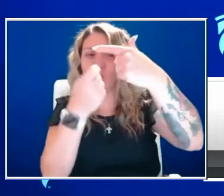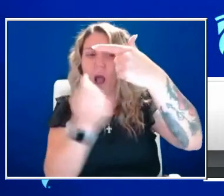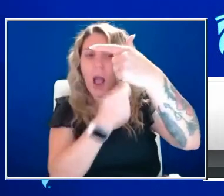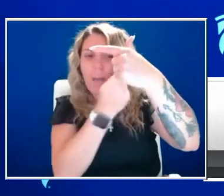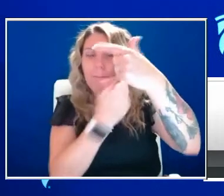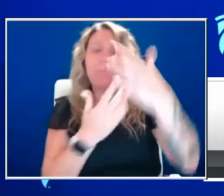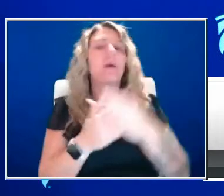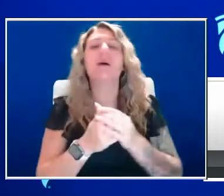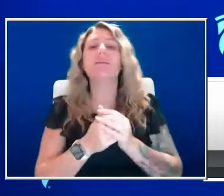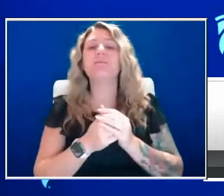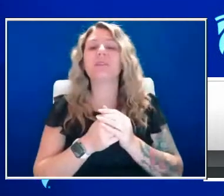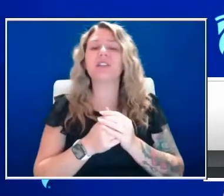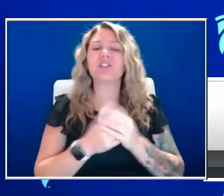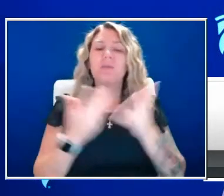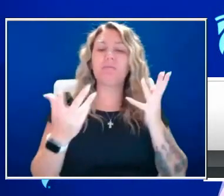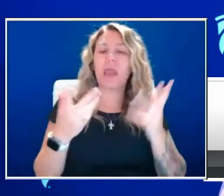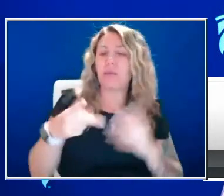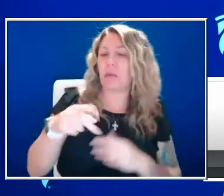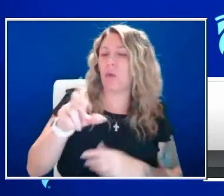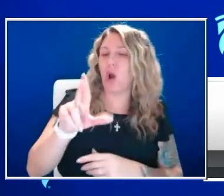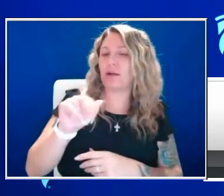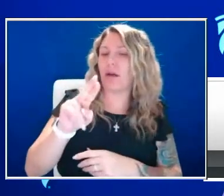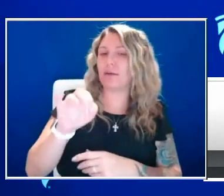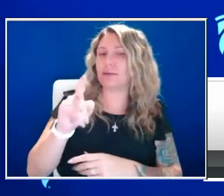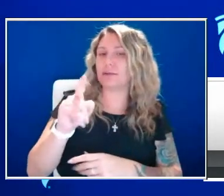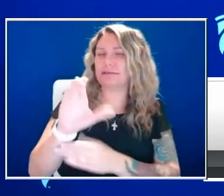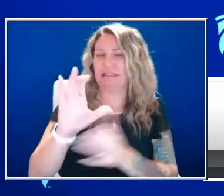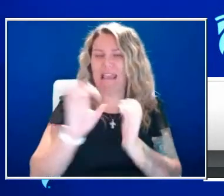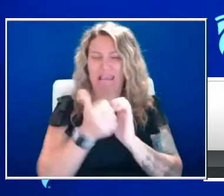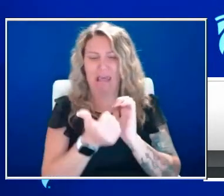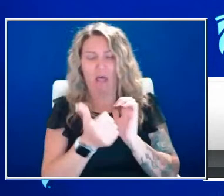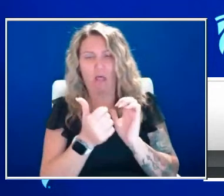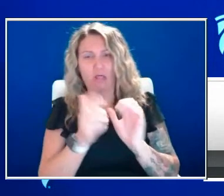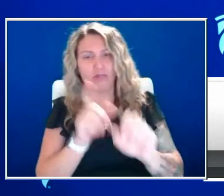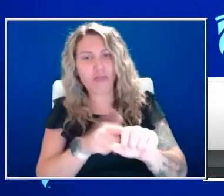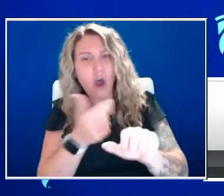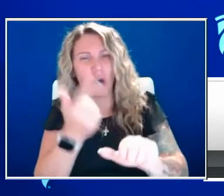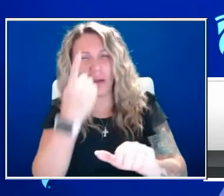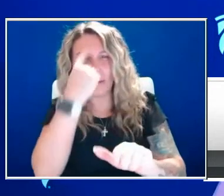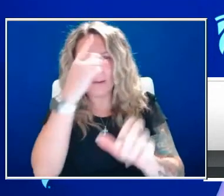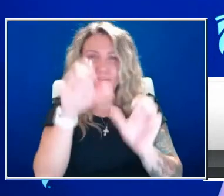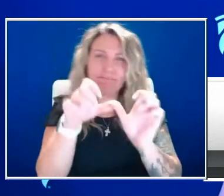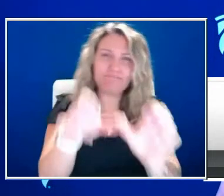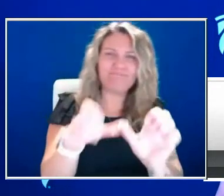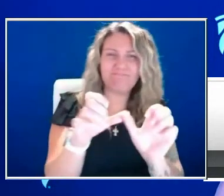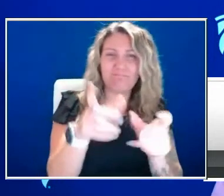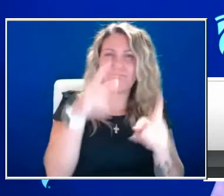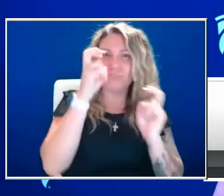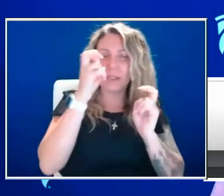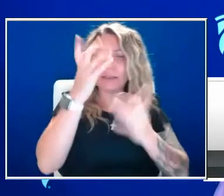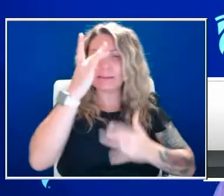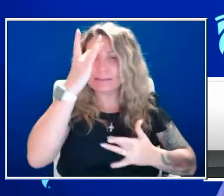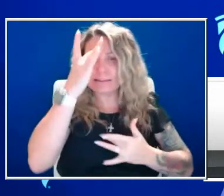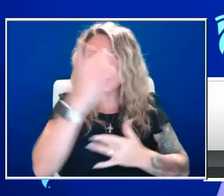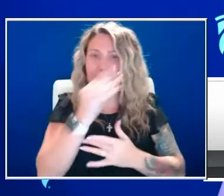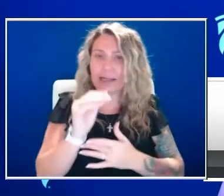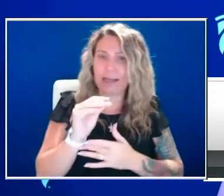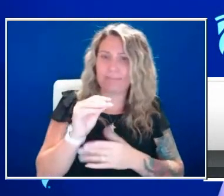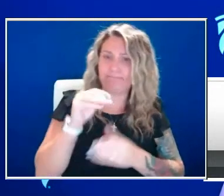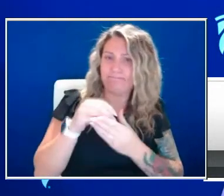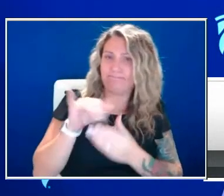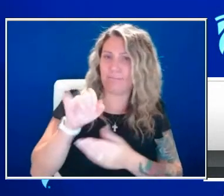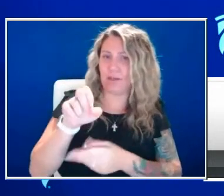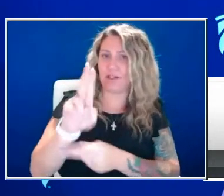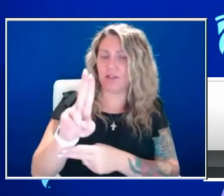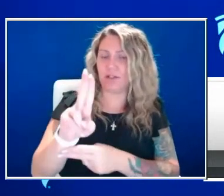prognostic factor. How long do you think they'll have severe disease? How long do you think they'll be in the ICU requiring non-invasive or invasive ventilation,